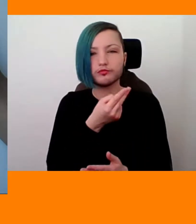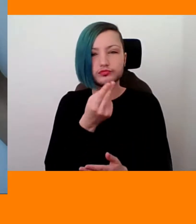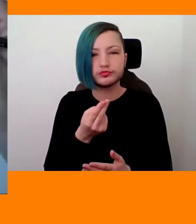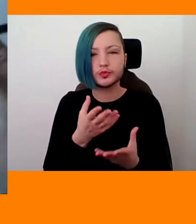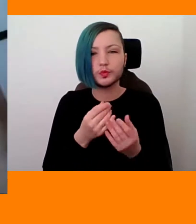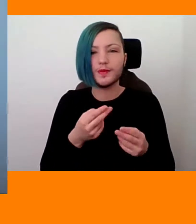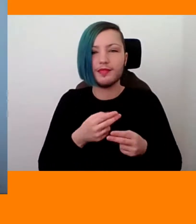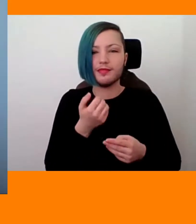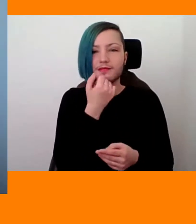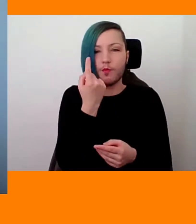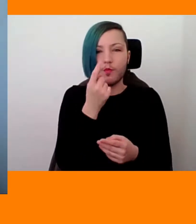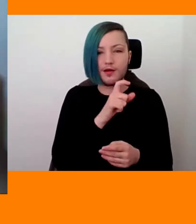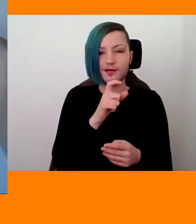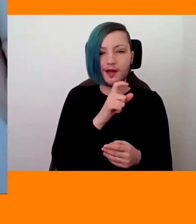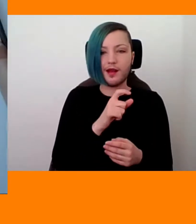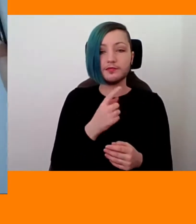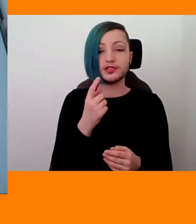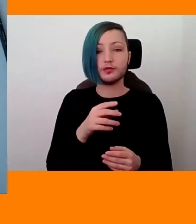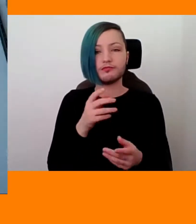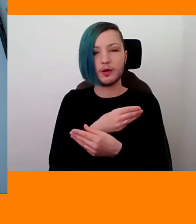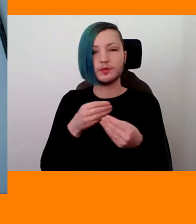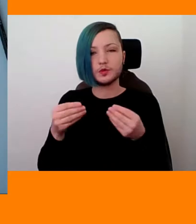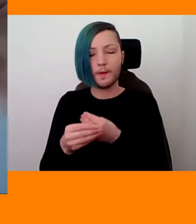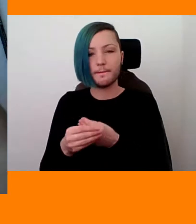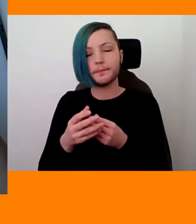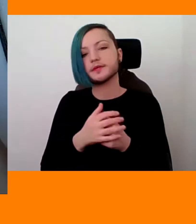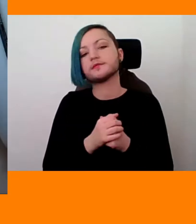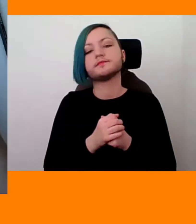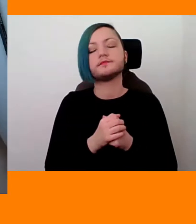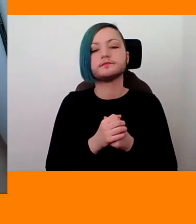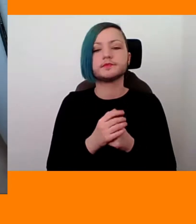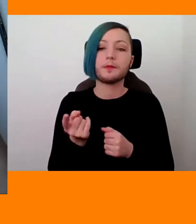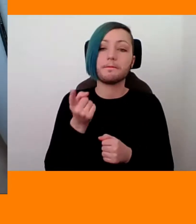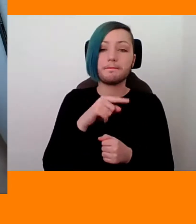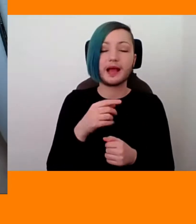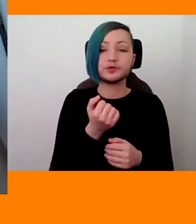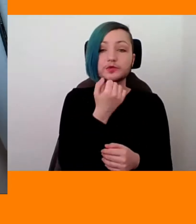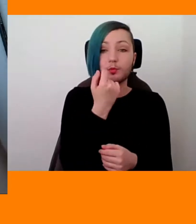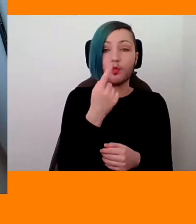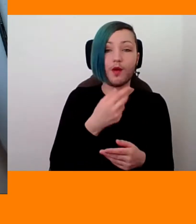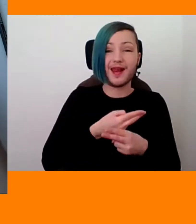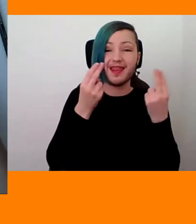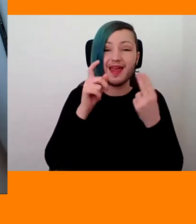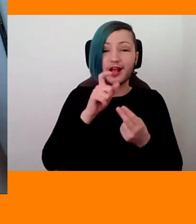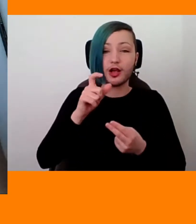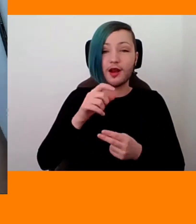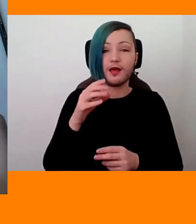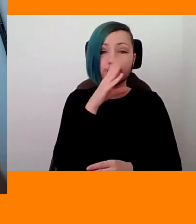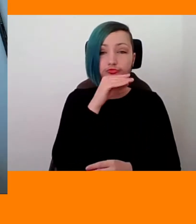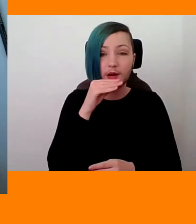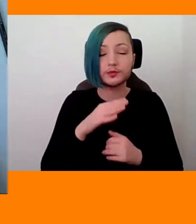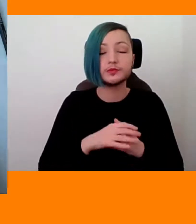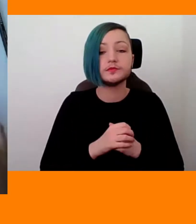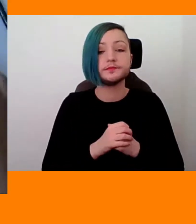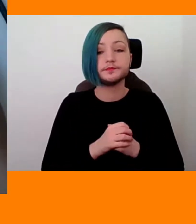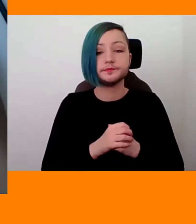lightest colour. So I'm going to put this pencil down. I'm going to go back to my lightest colour, and